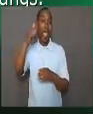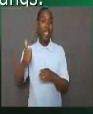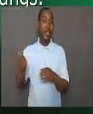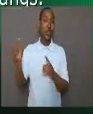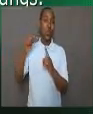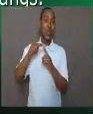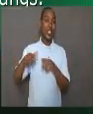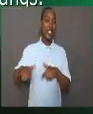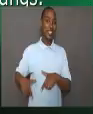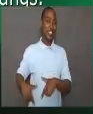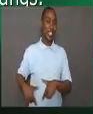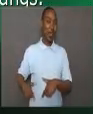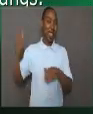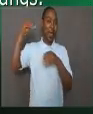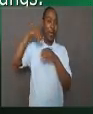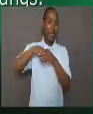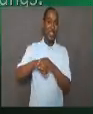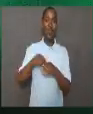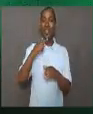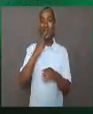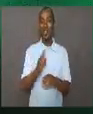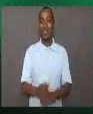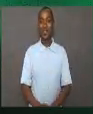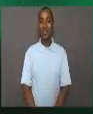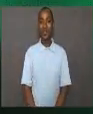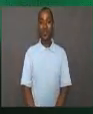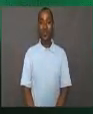airways into the lungs.